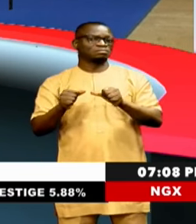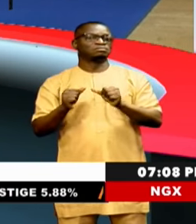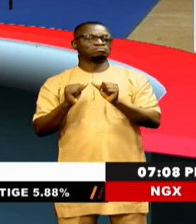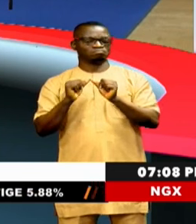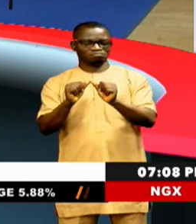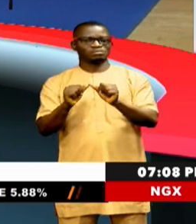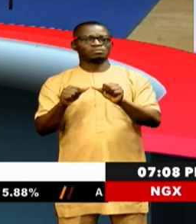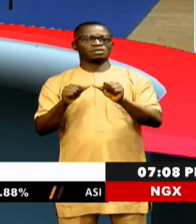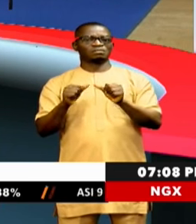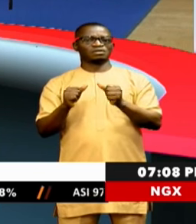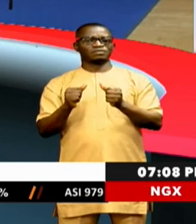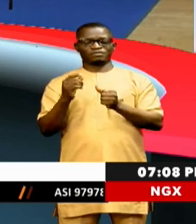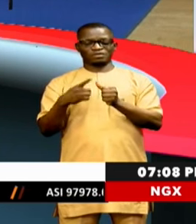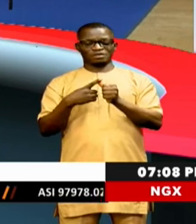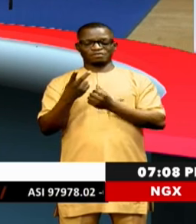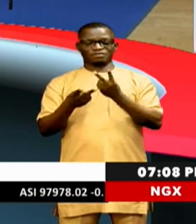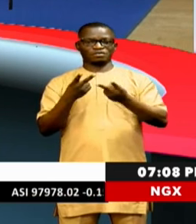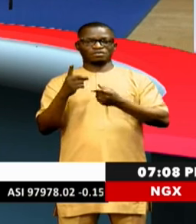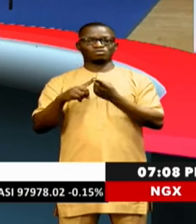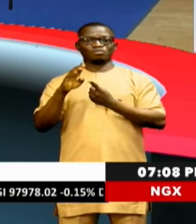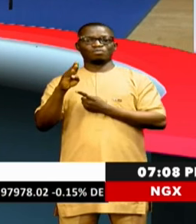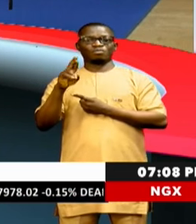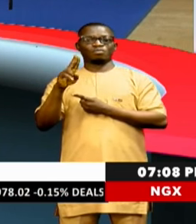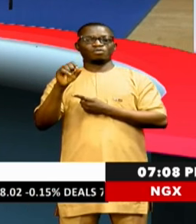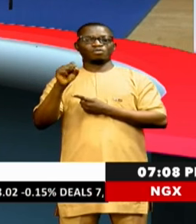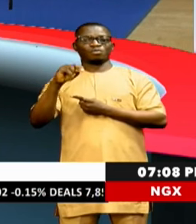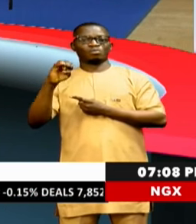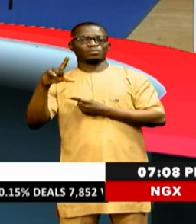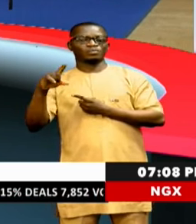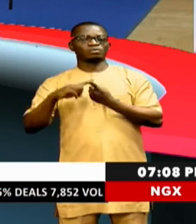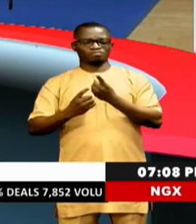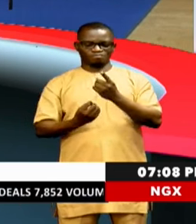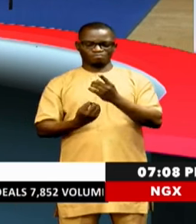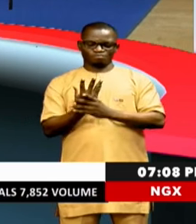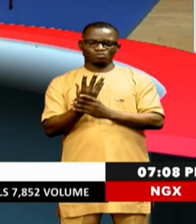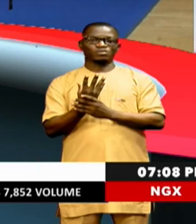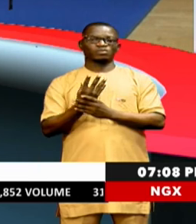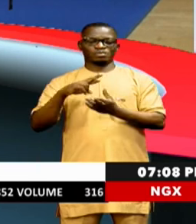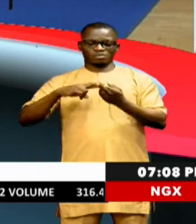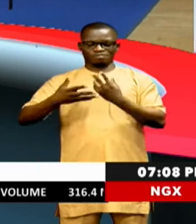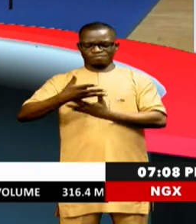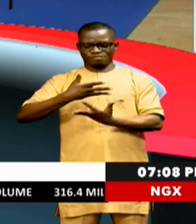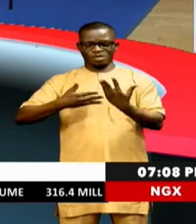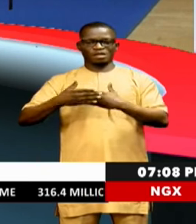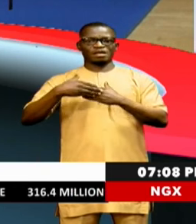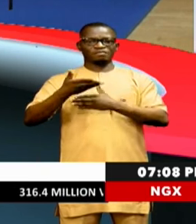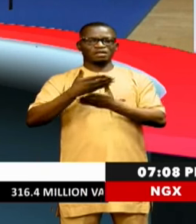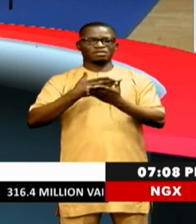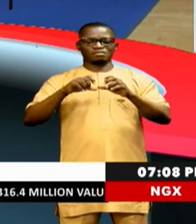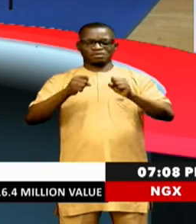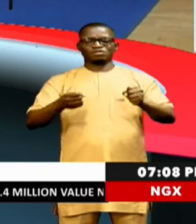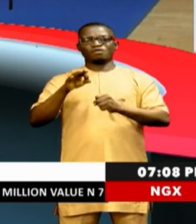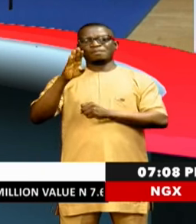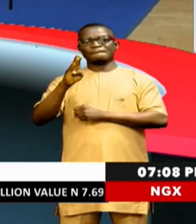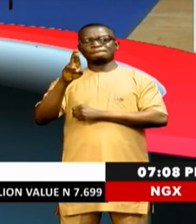off the first visit to Brussels, aimed at rebooting relations after the rancor of Brexit. In